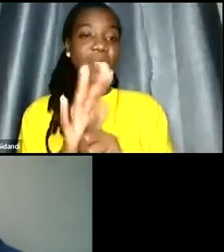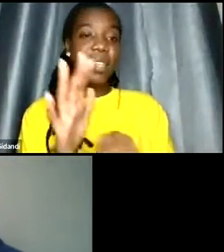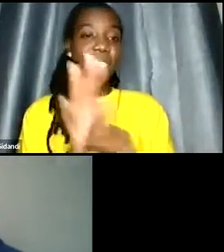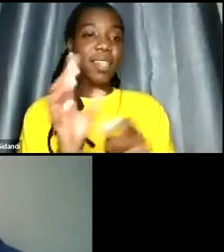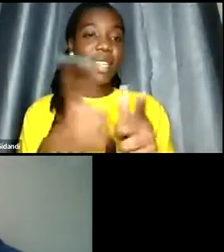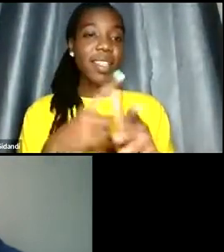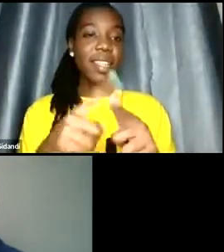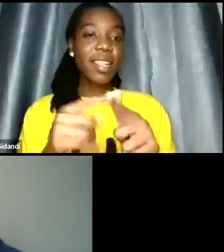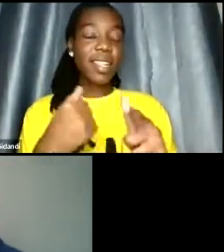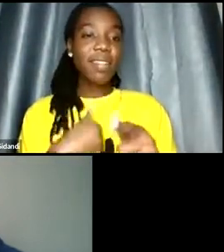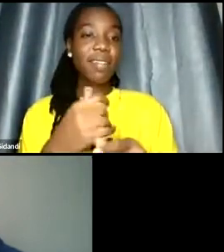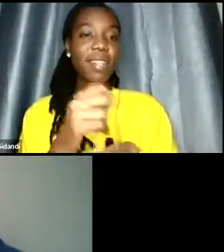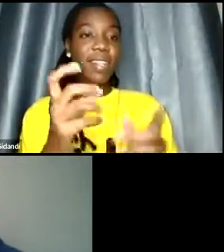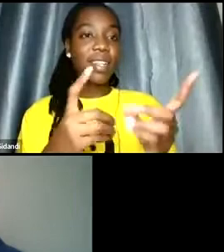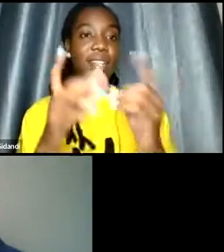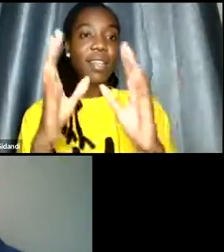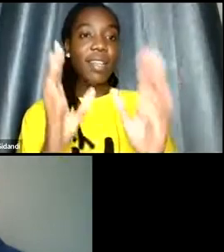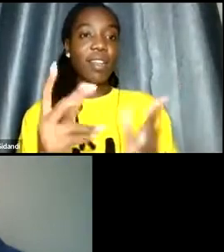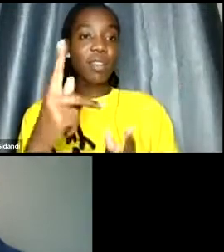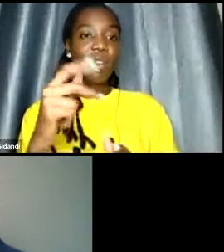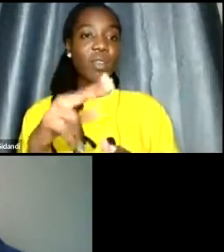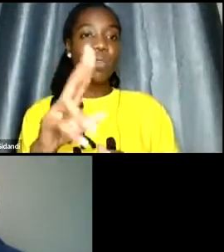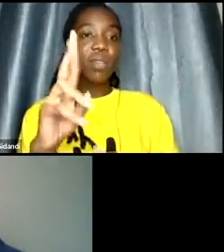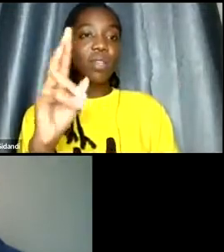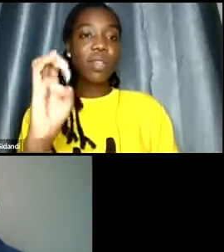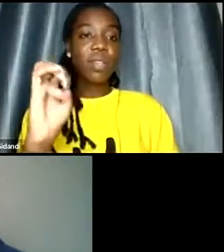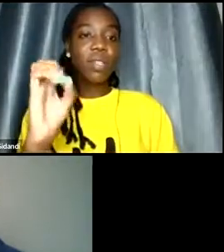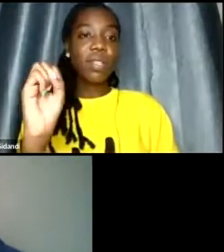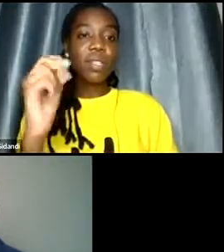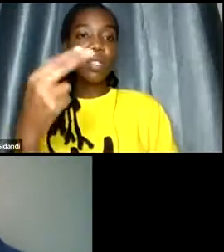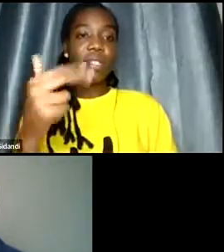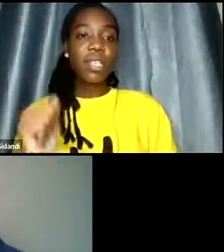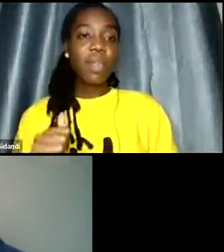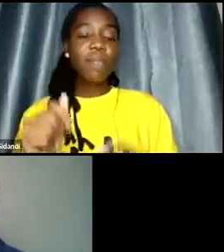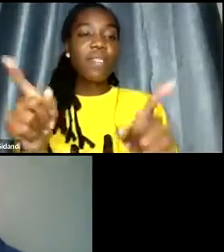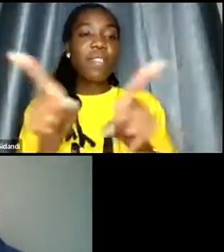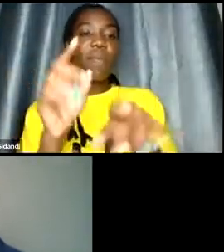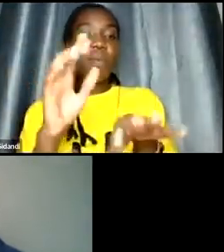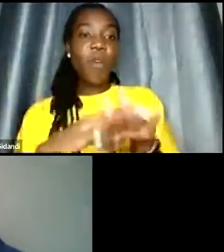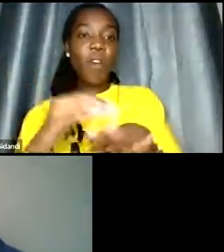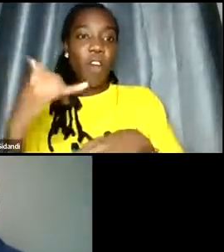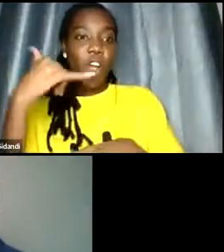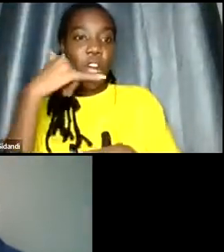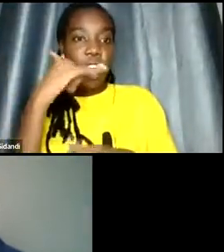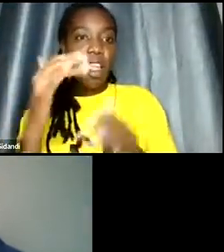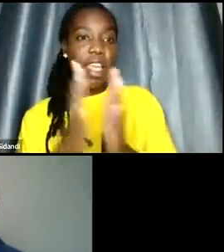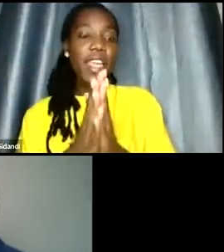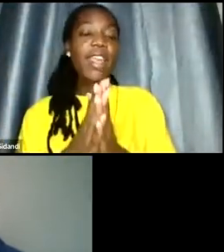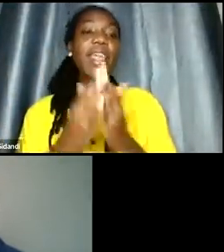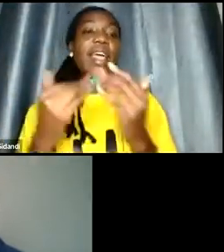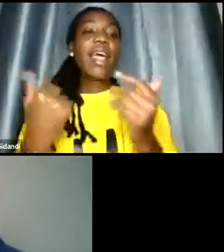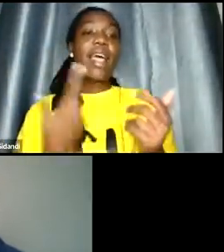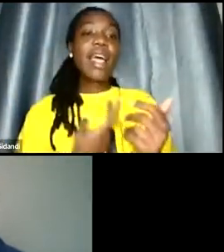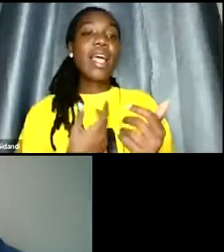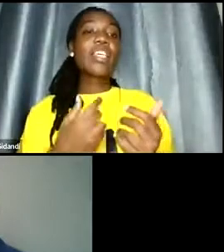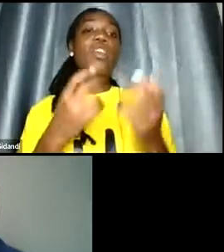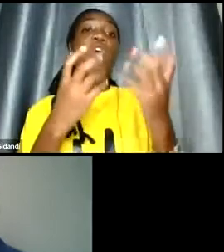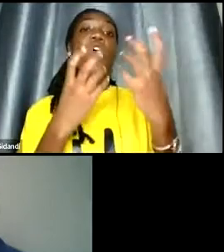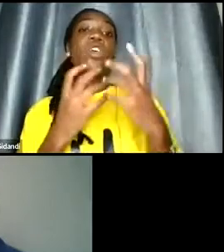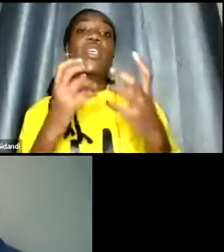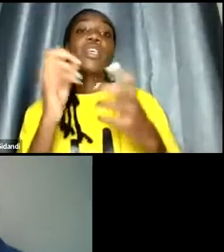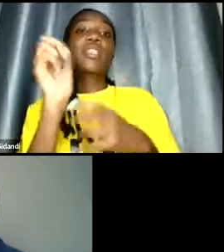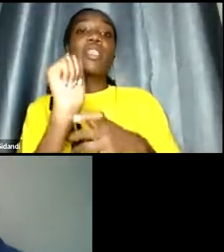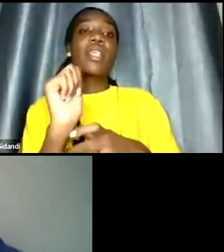executive director, Kuresha Abdullahi at IHRM, is also on the call. And as well, by the way, we are hosting Said in